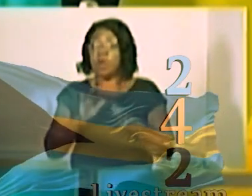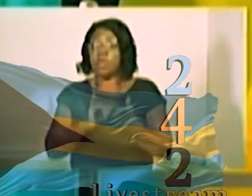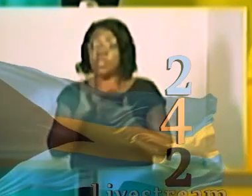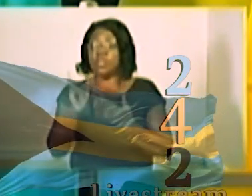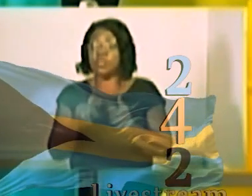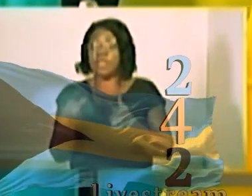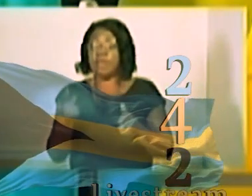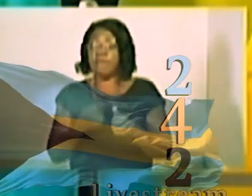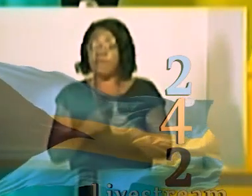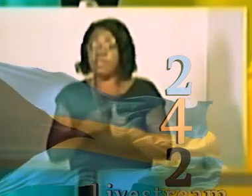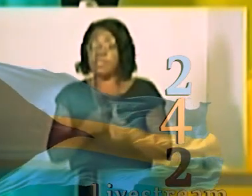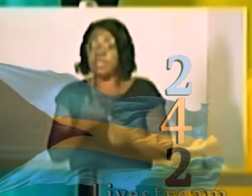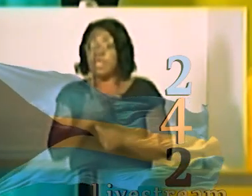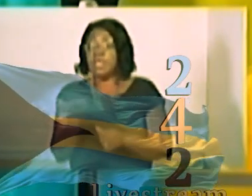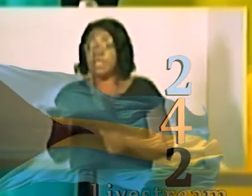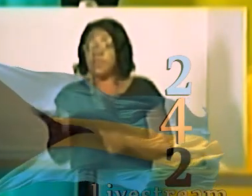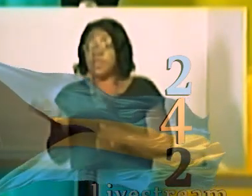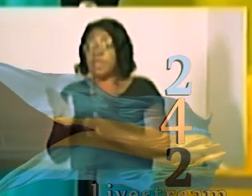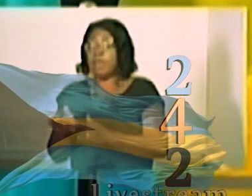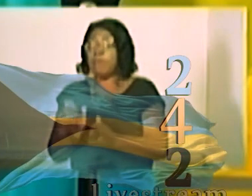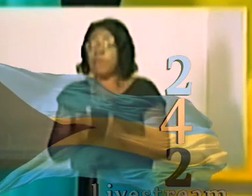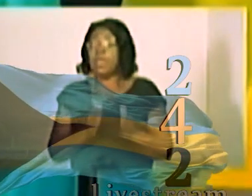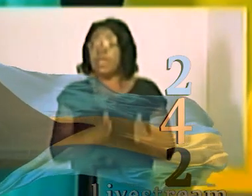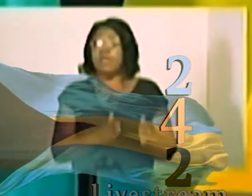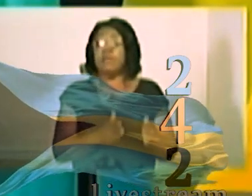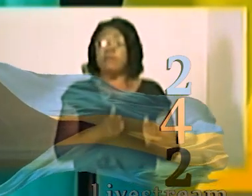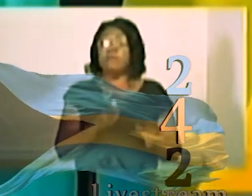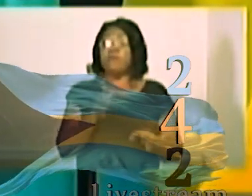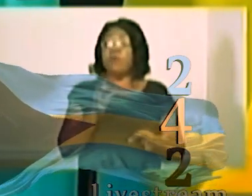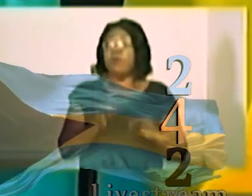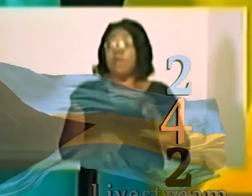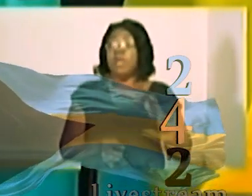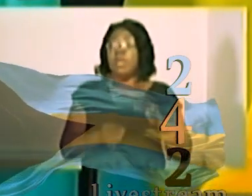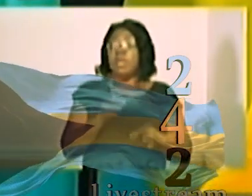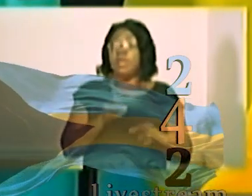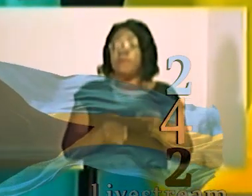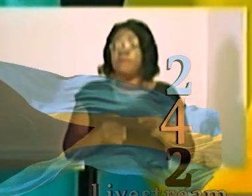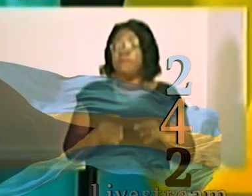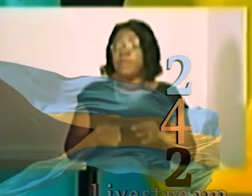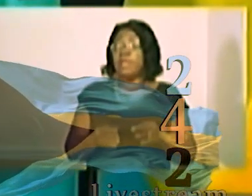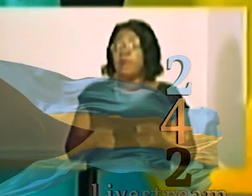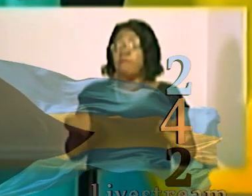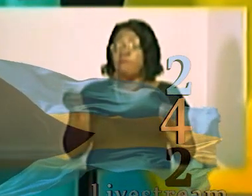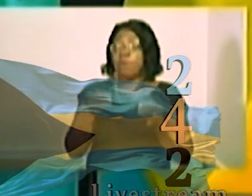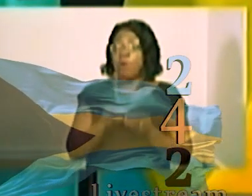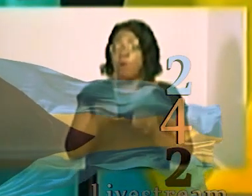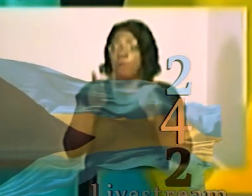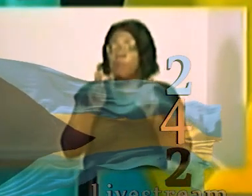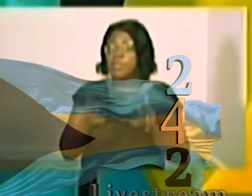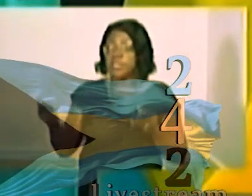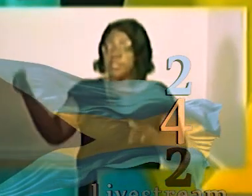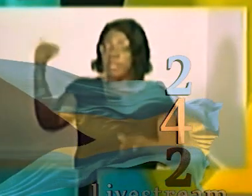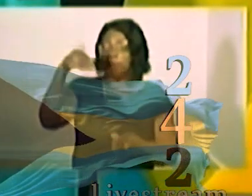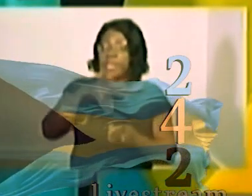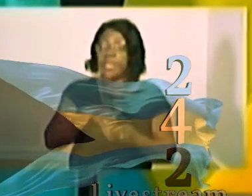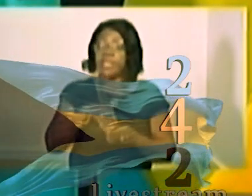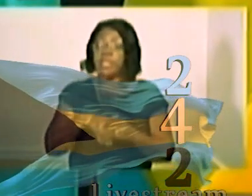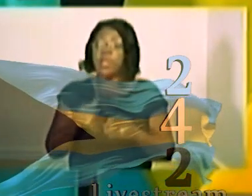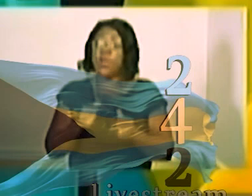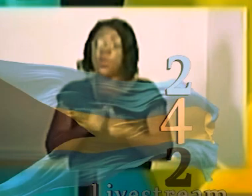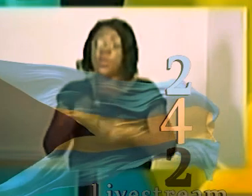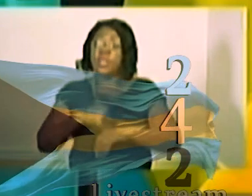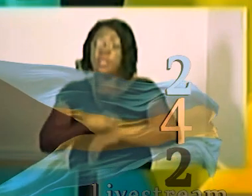1st. Is there a contingency plan for if we face an influx of imported cases? What will happen if there is a case